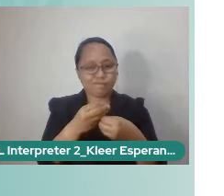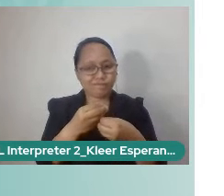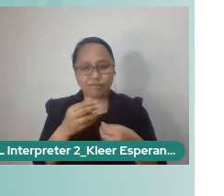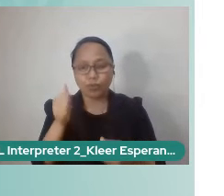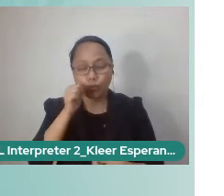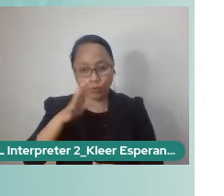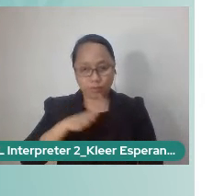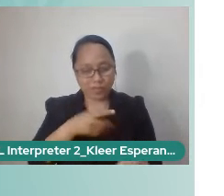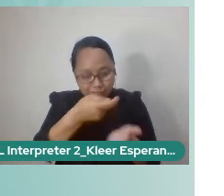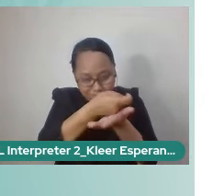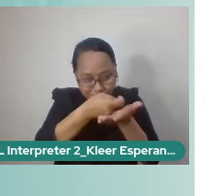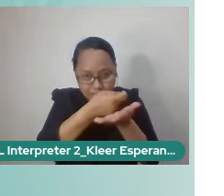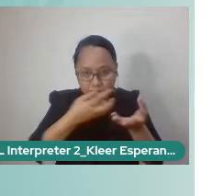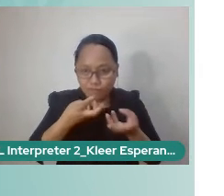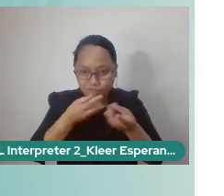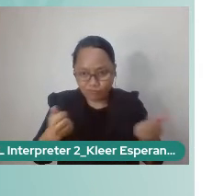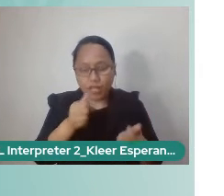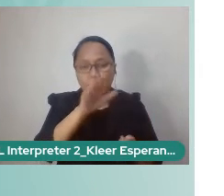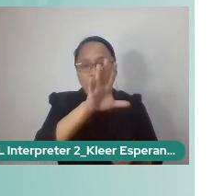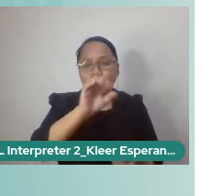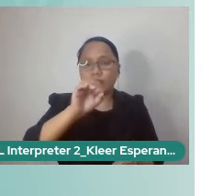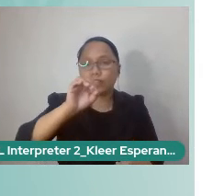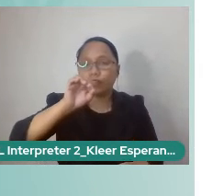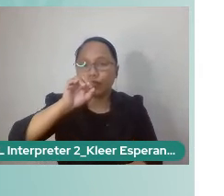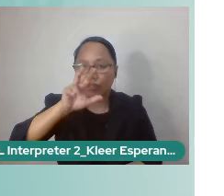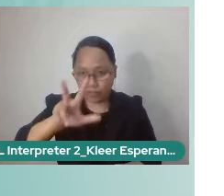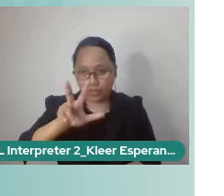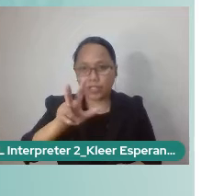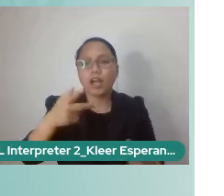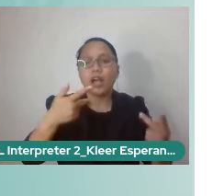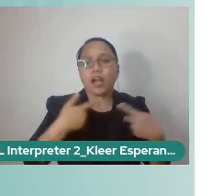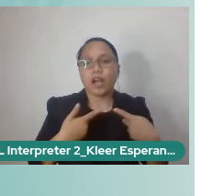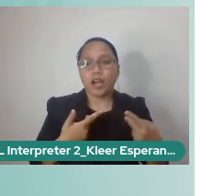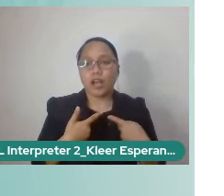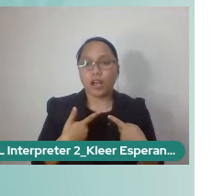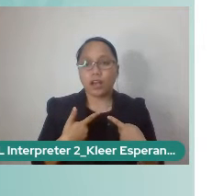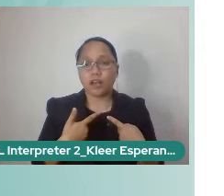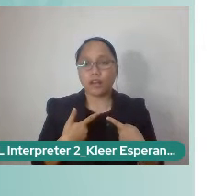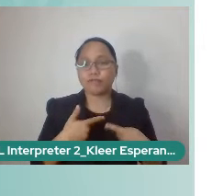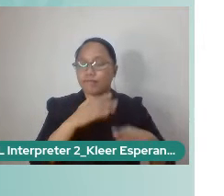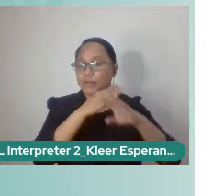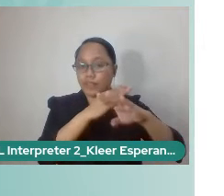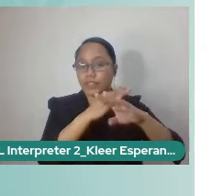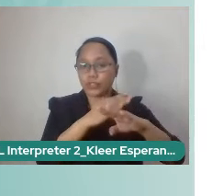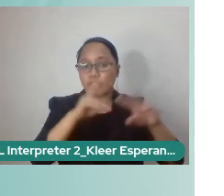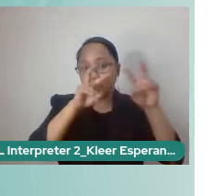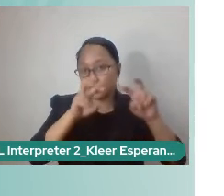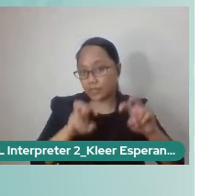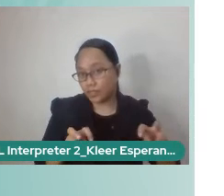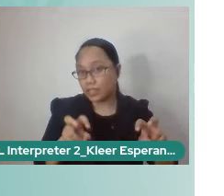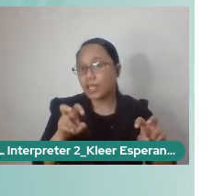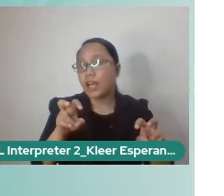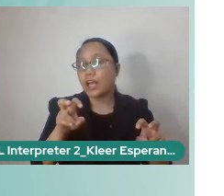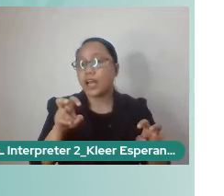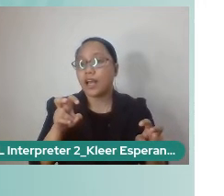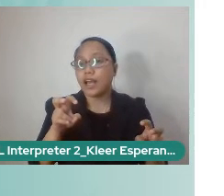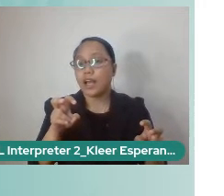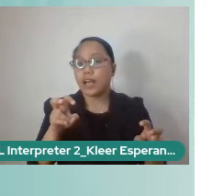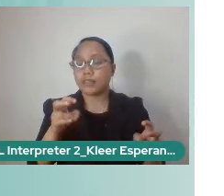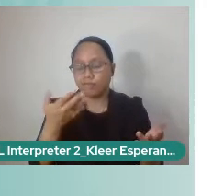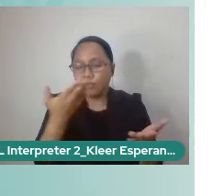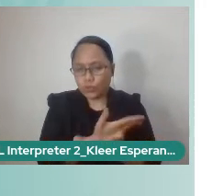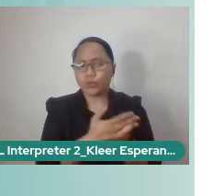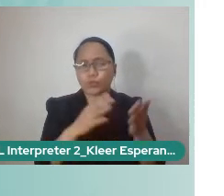Some areas or countries have been using screen and treat all HPV positive women, and the other areas or